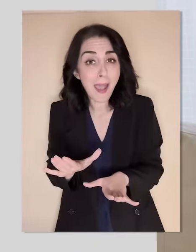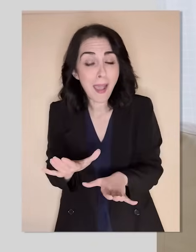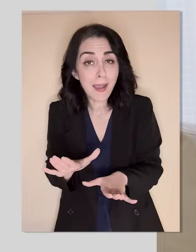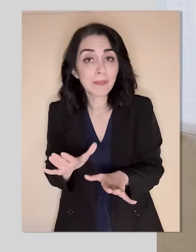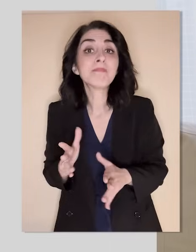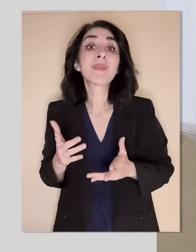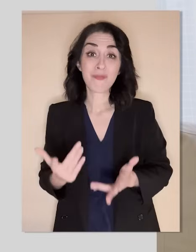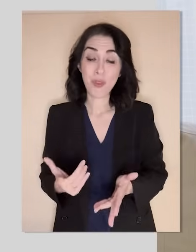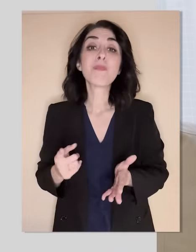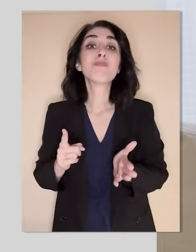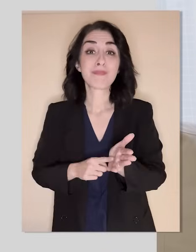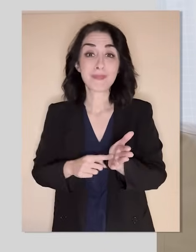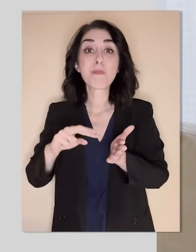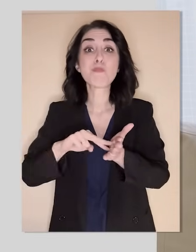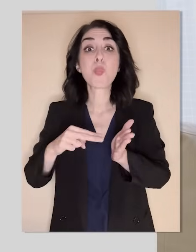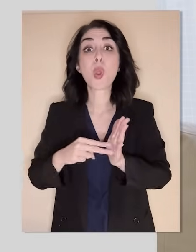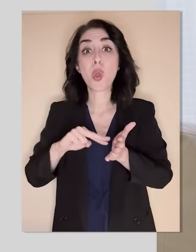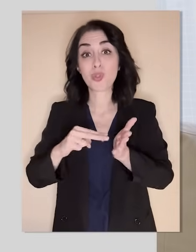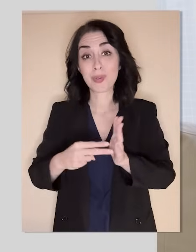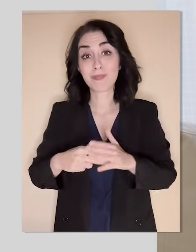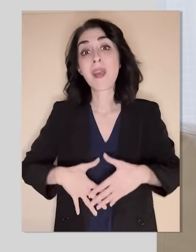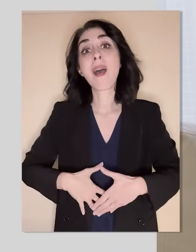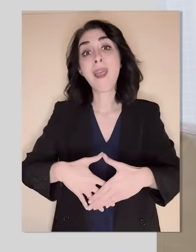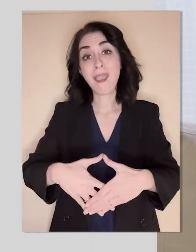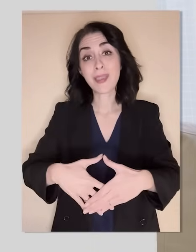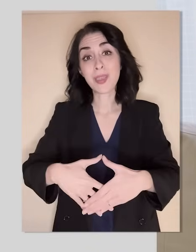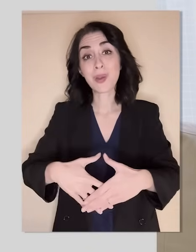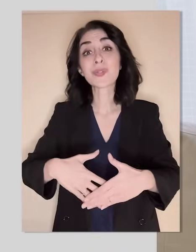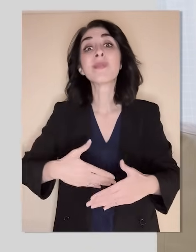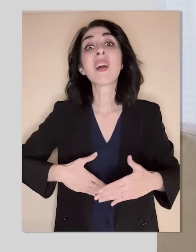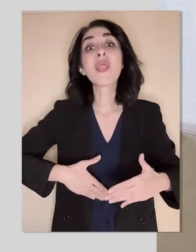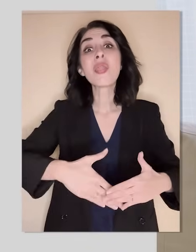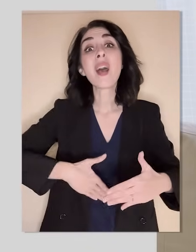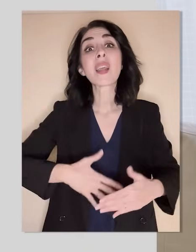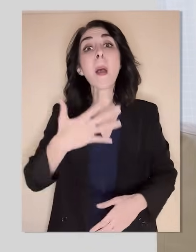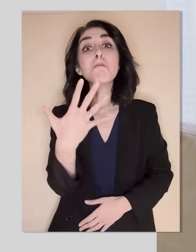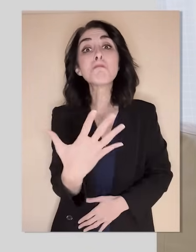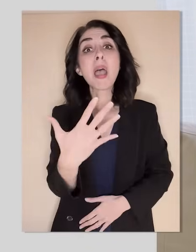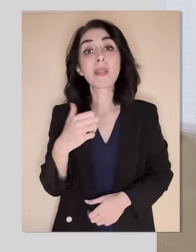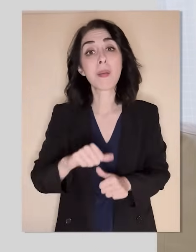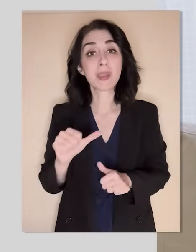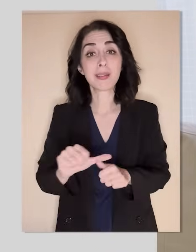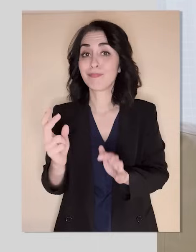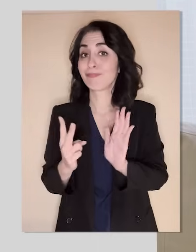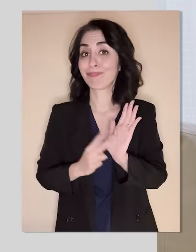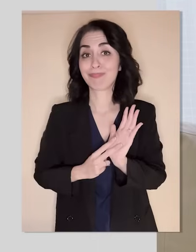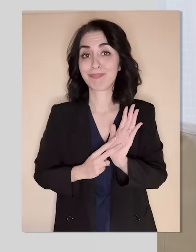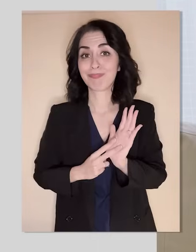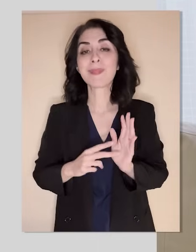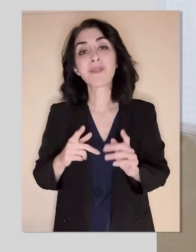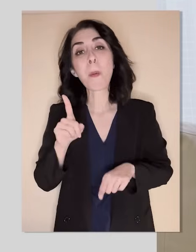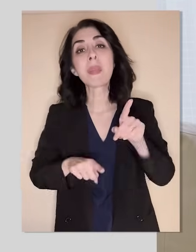bit of a problem for some people, but at least if they know about it, they can deal with it. Do